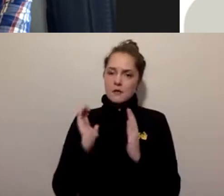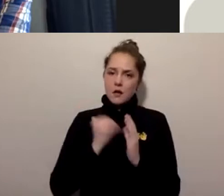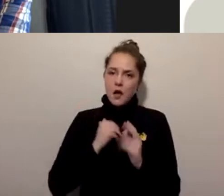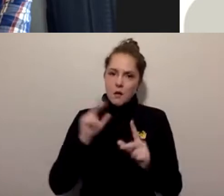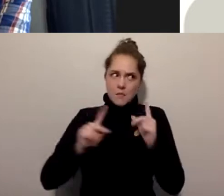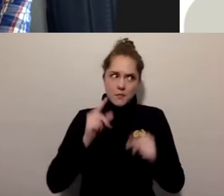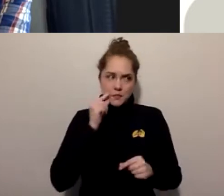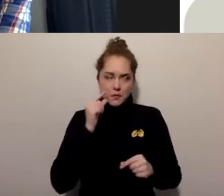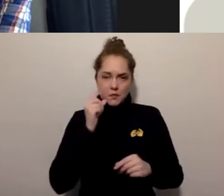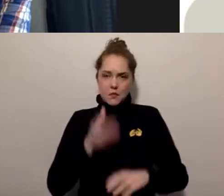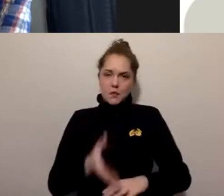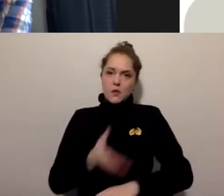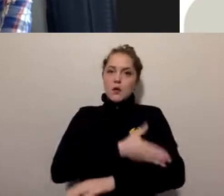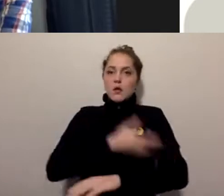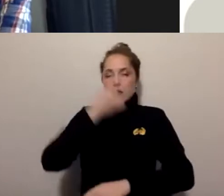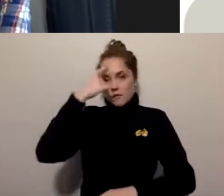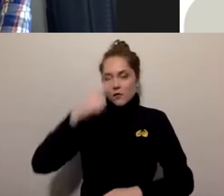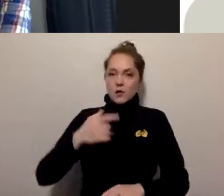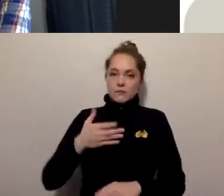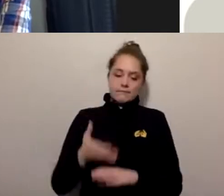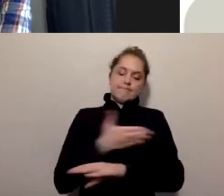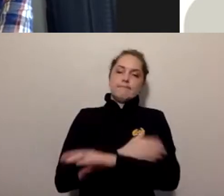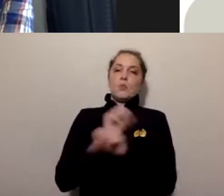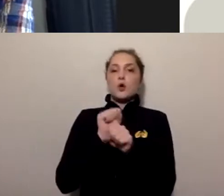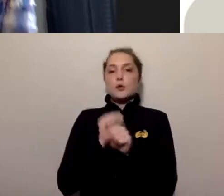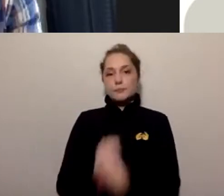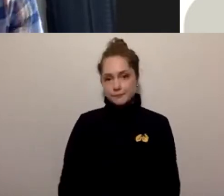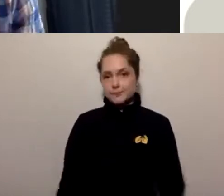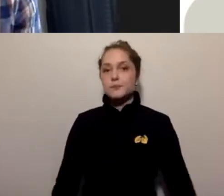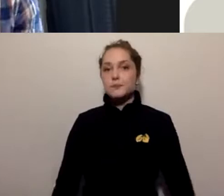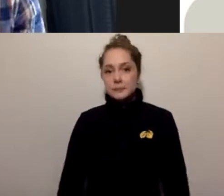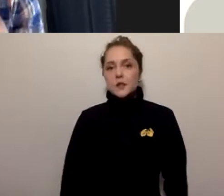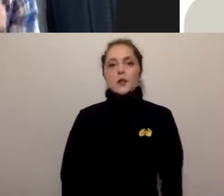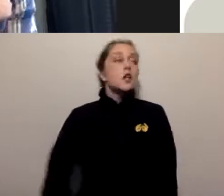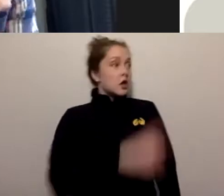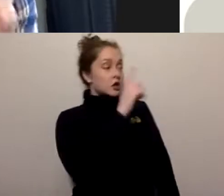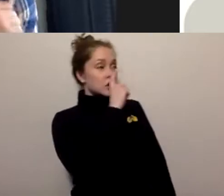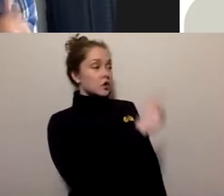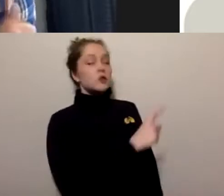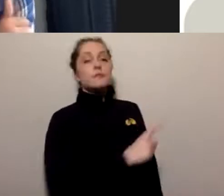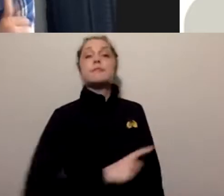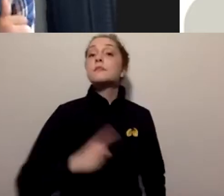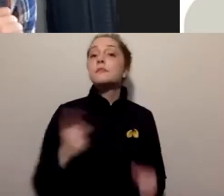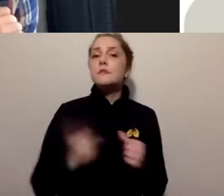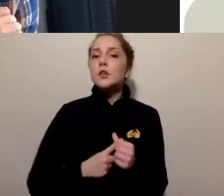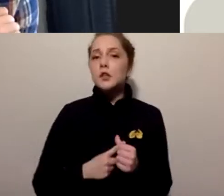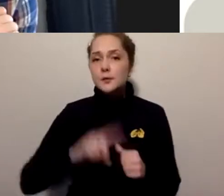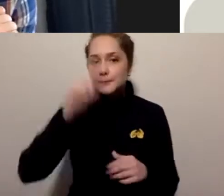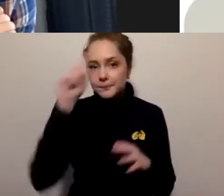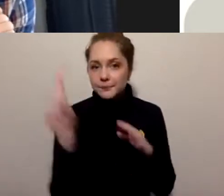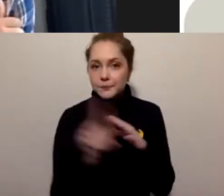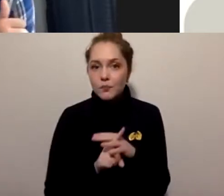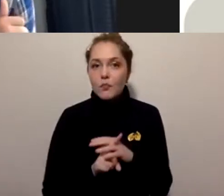for greater levels of employment. Sure. Well, first, what comes to mind is